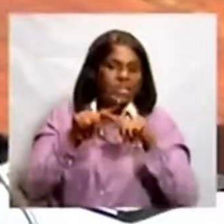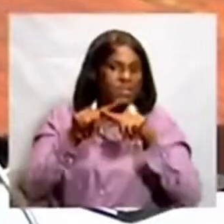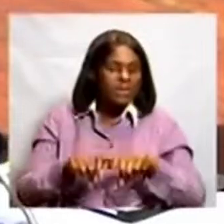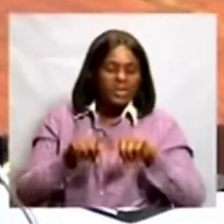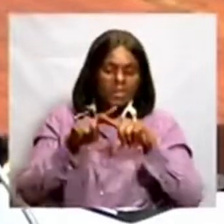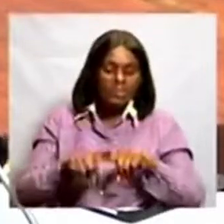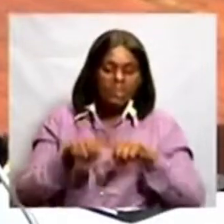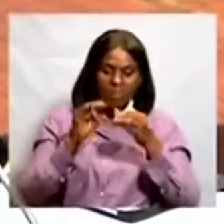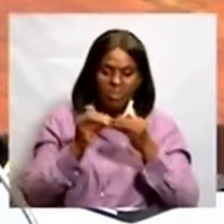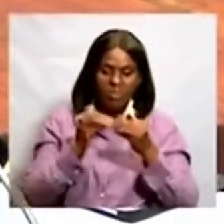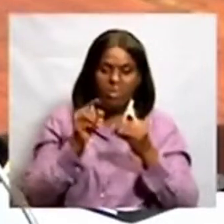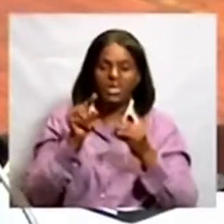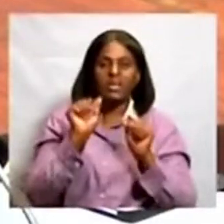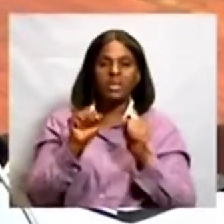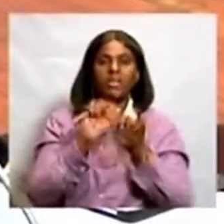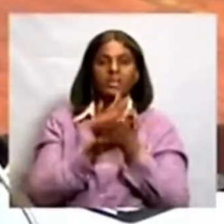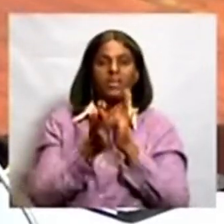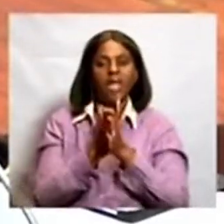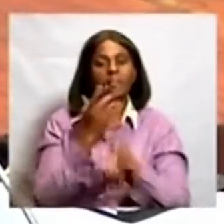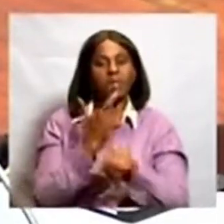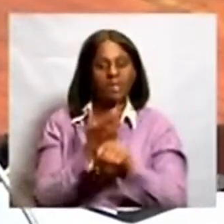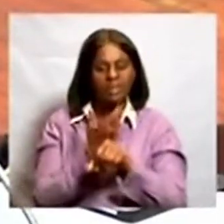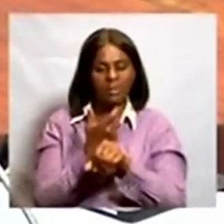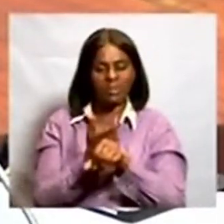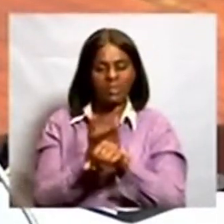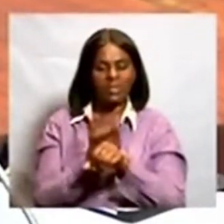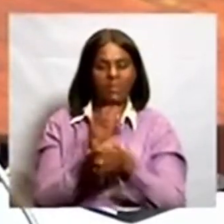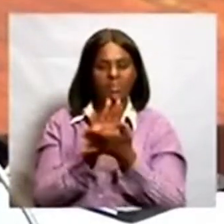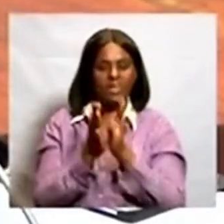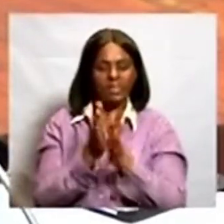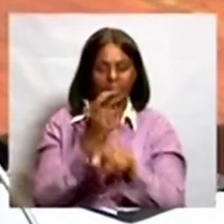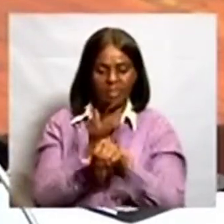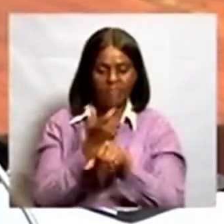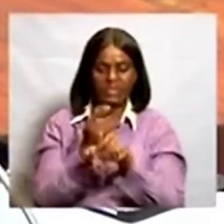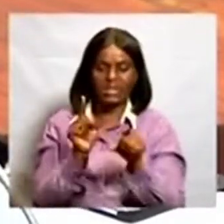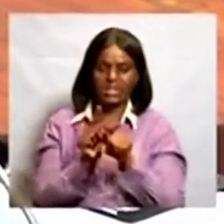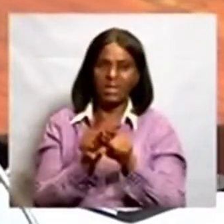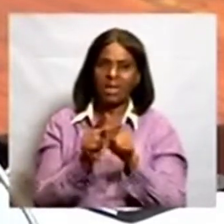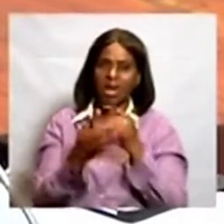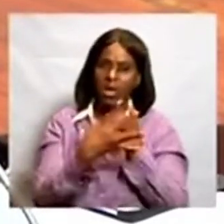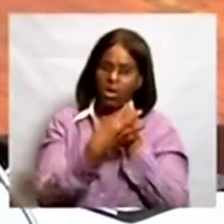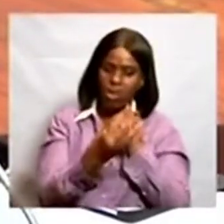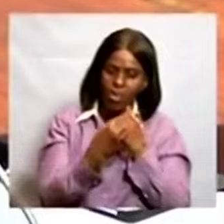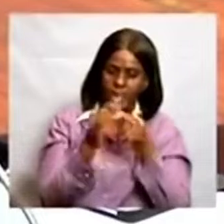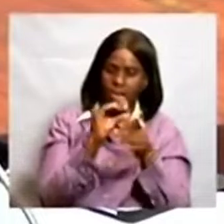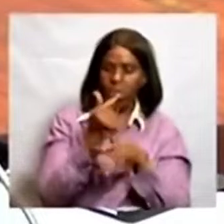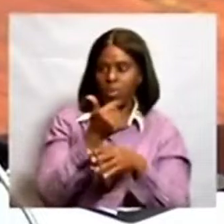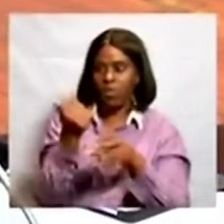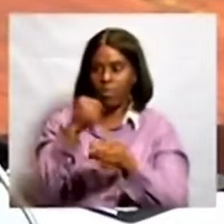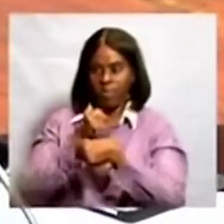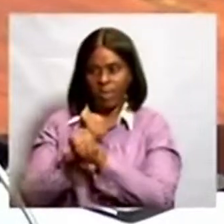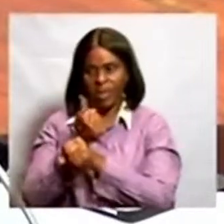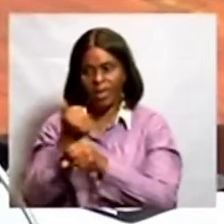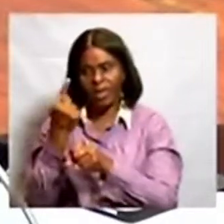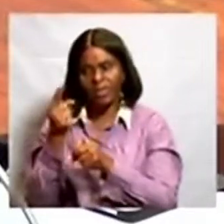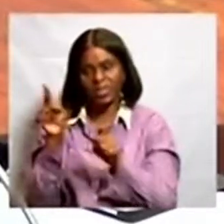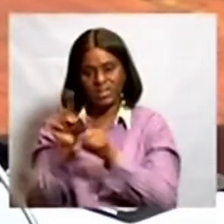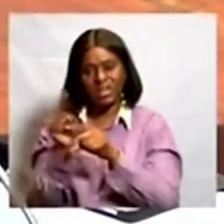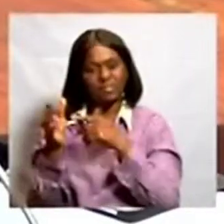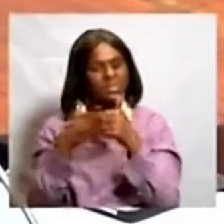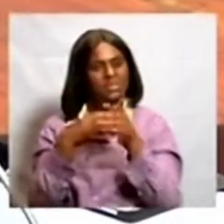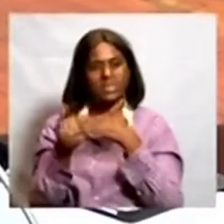that it's a bit difficult to duplicate or to make another one. It's too